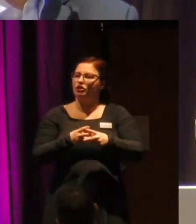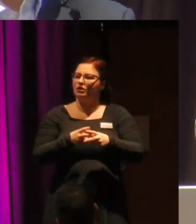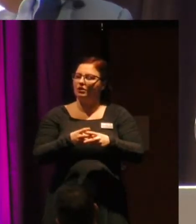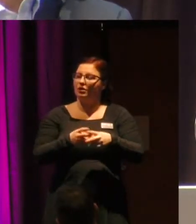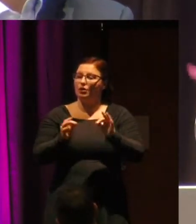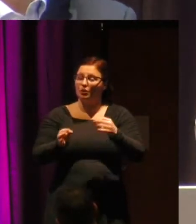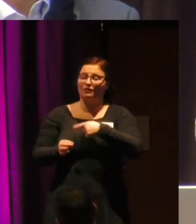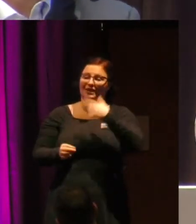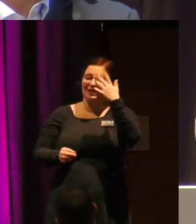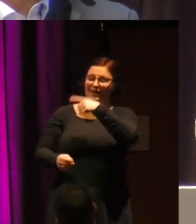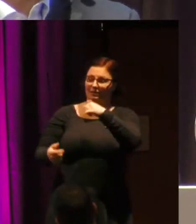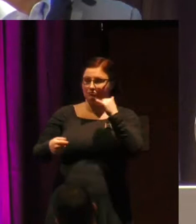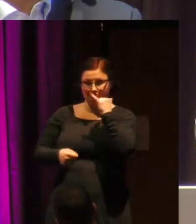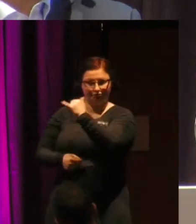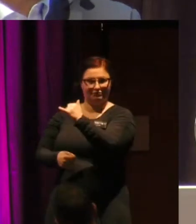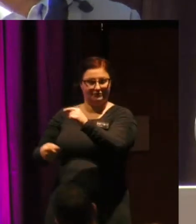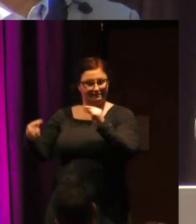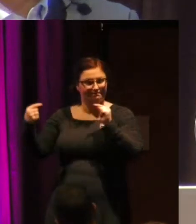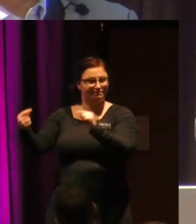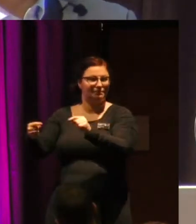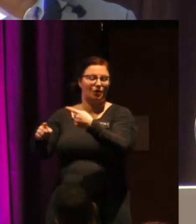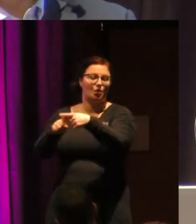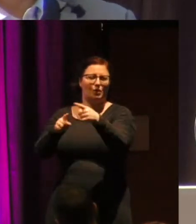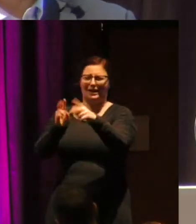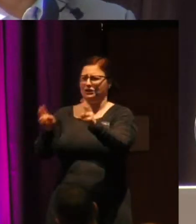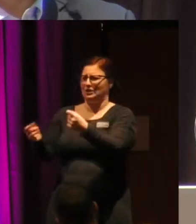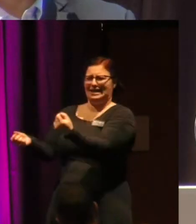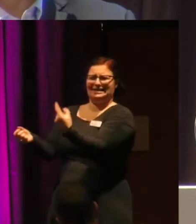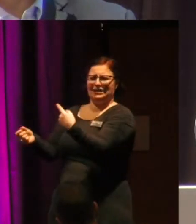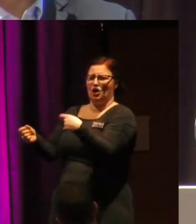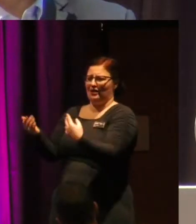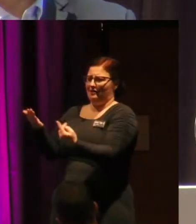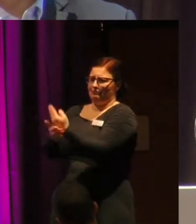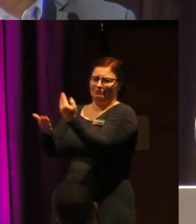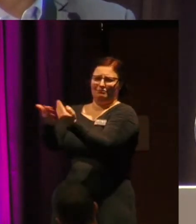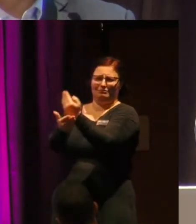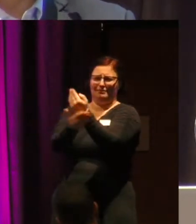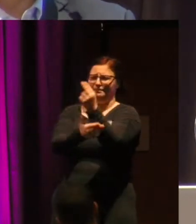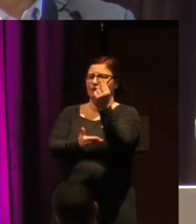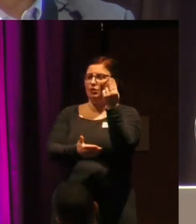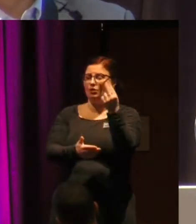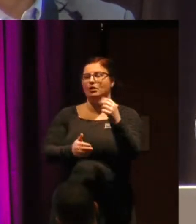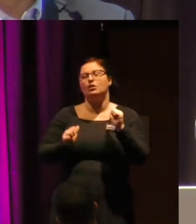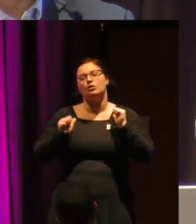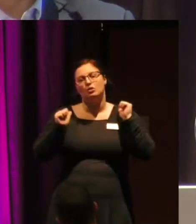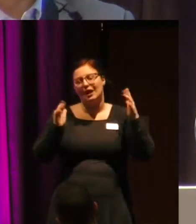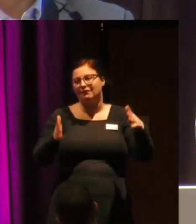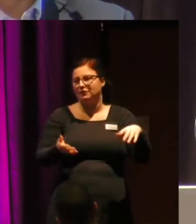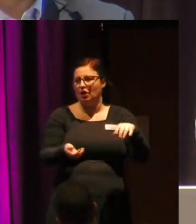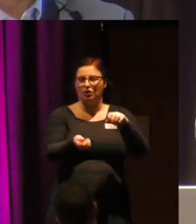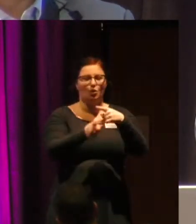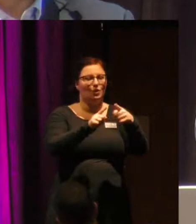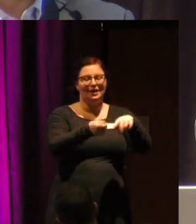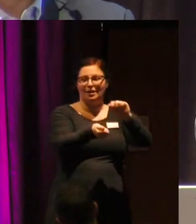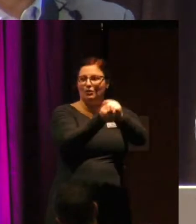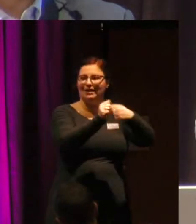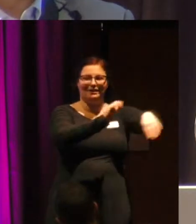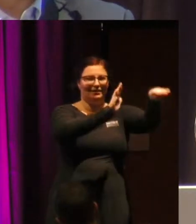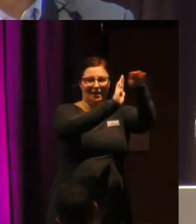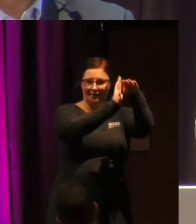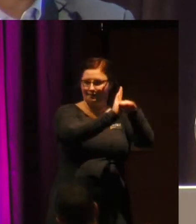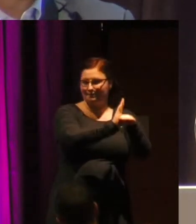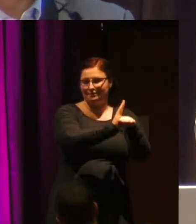to fight against all these tendencies. And of course, on politicians' shoulders is also to create